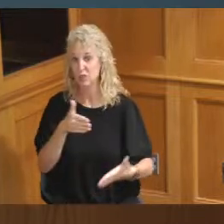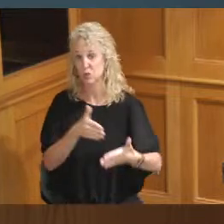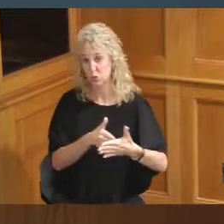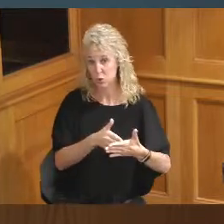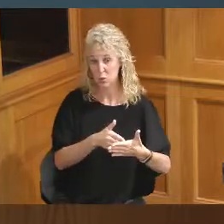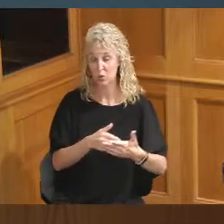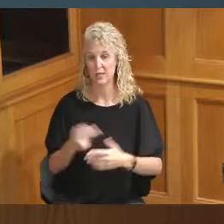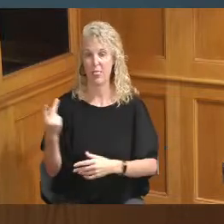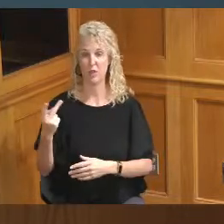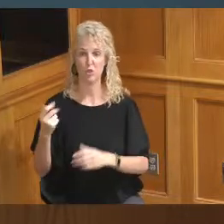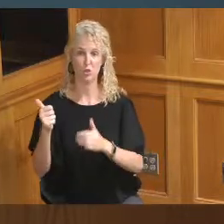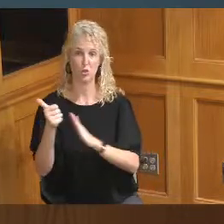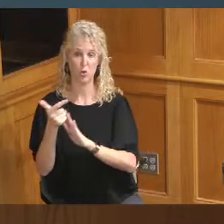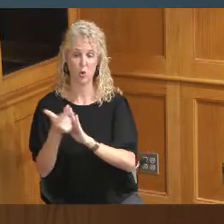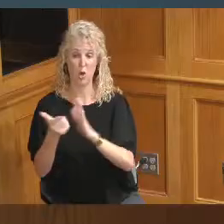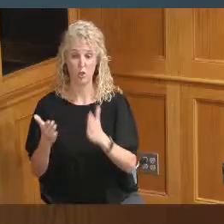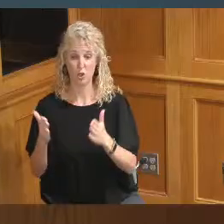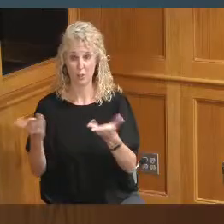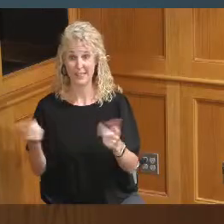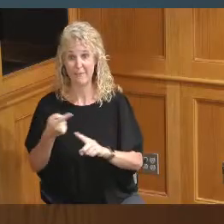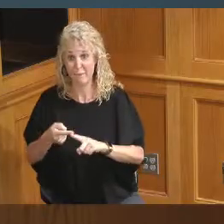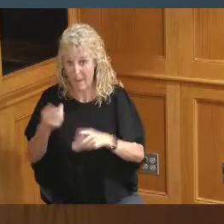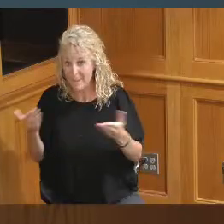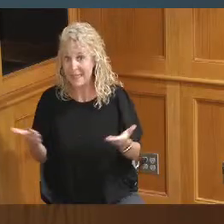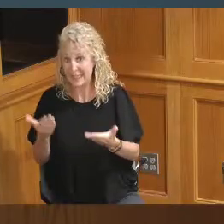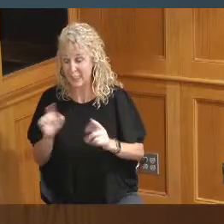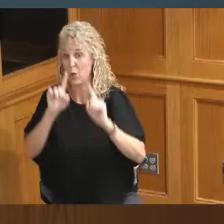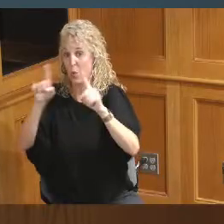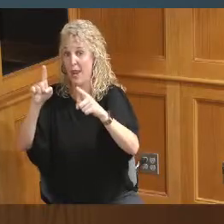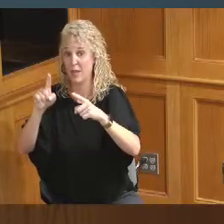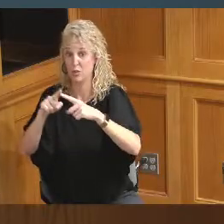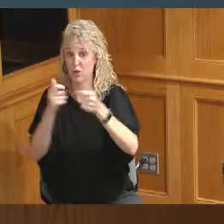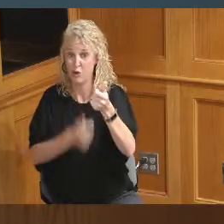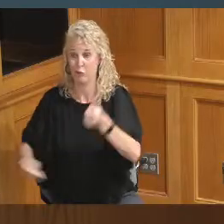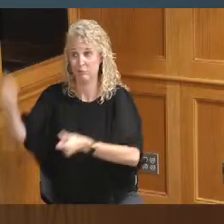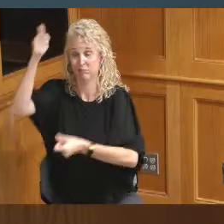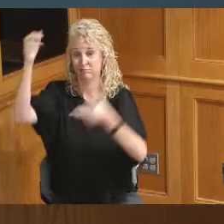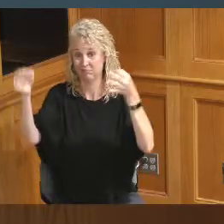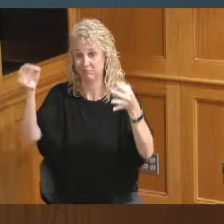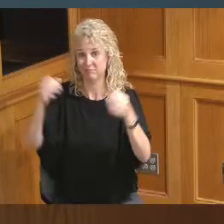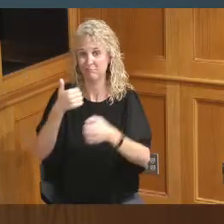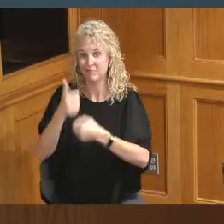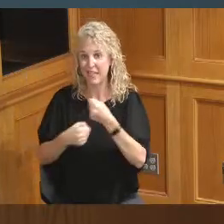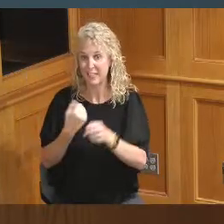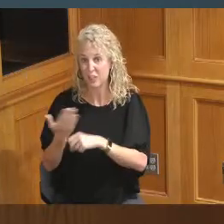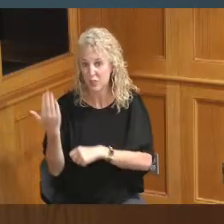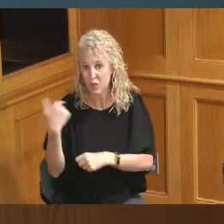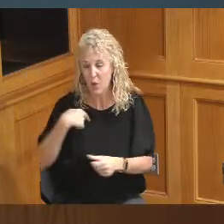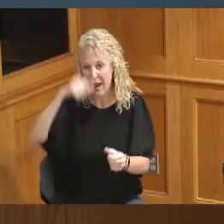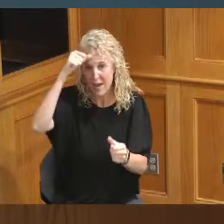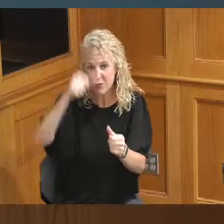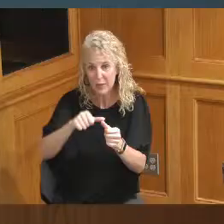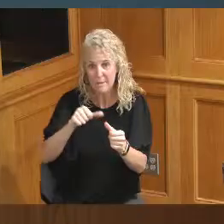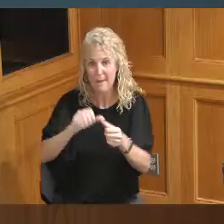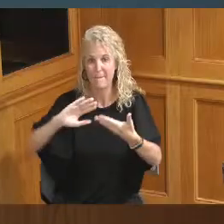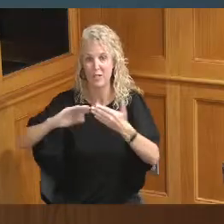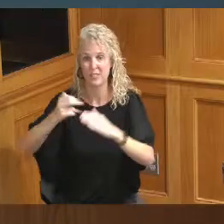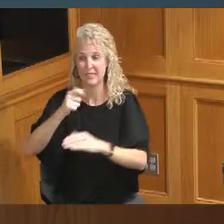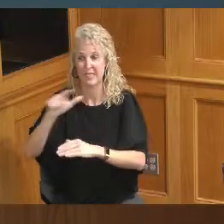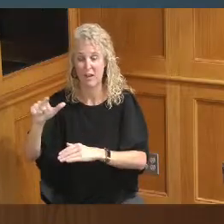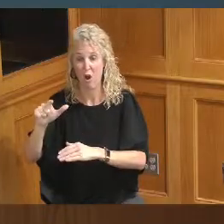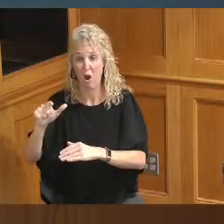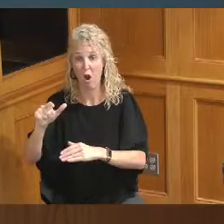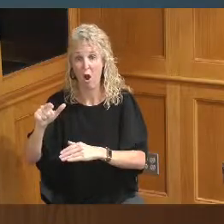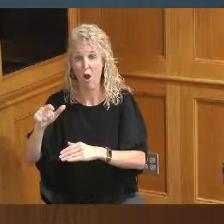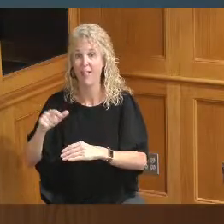were the attorneys that took it to the Supreme Court. I was reminded that 10 years ago, we were all standing on the steps of City Hall, bidding